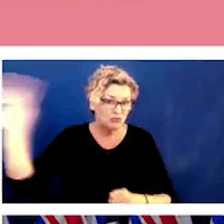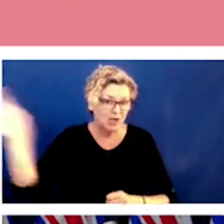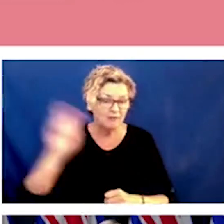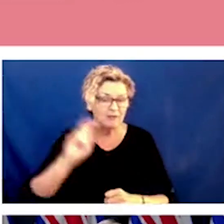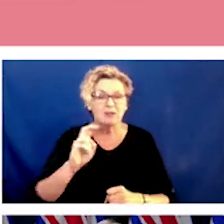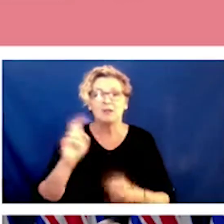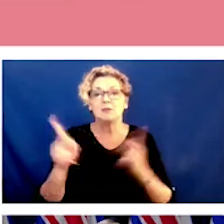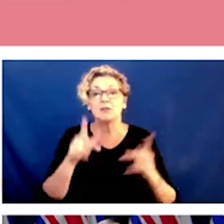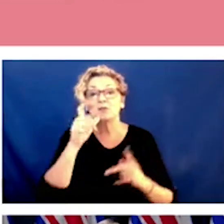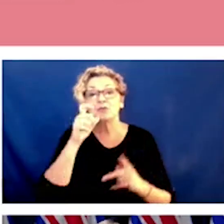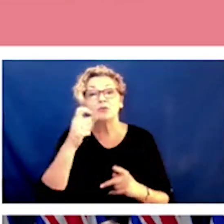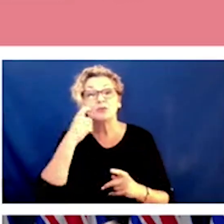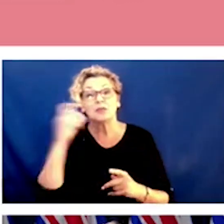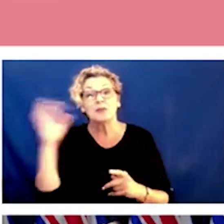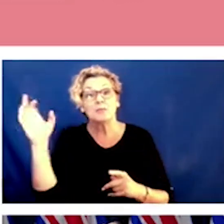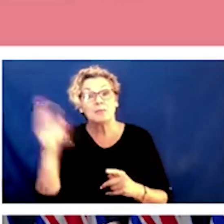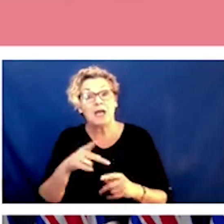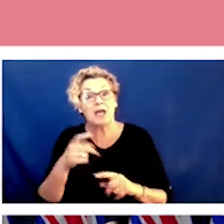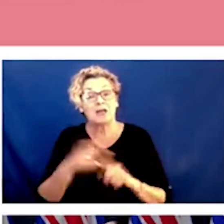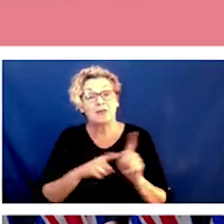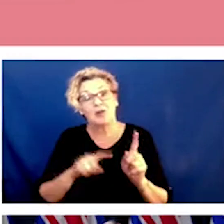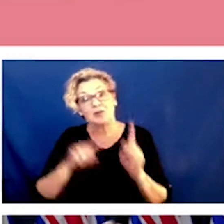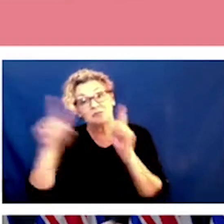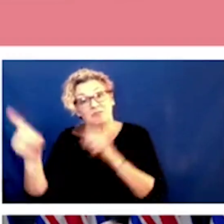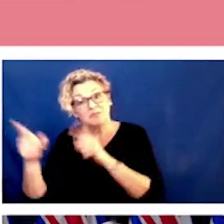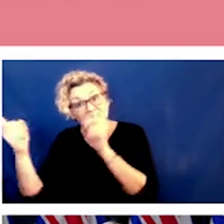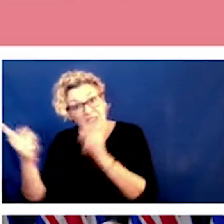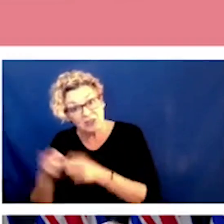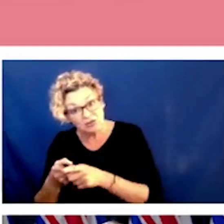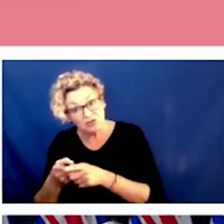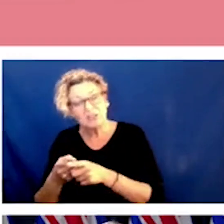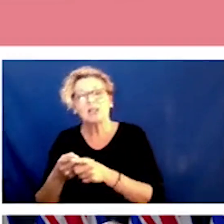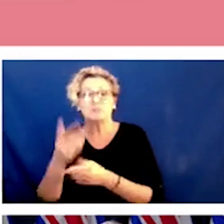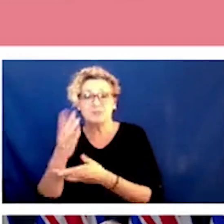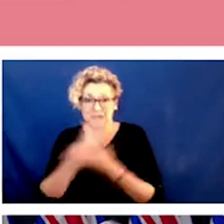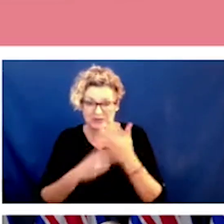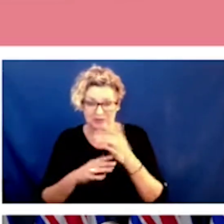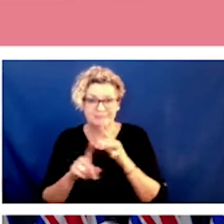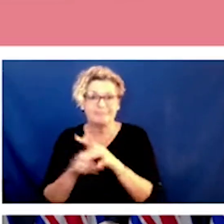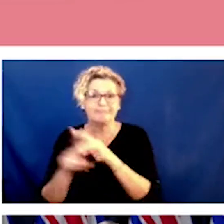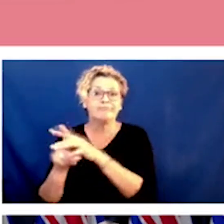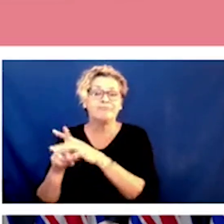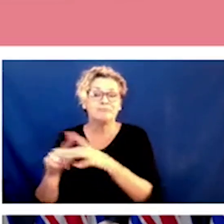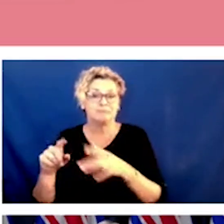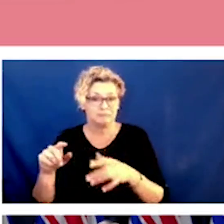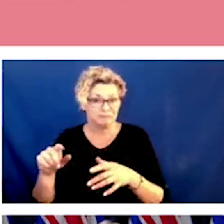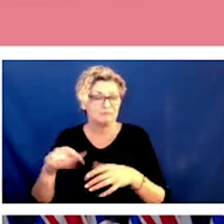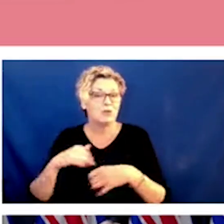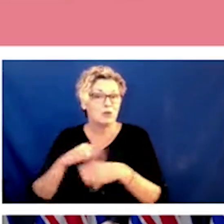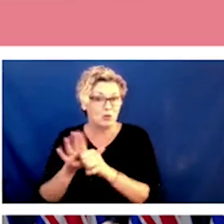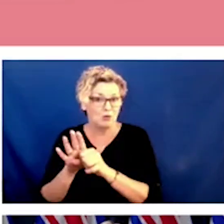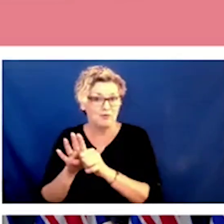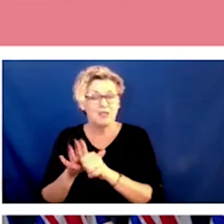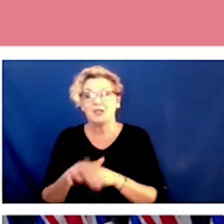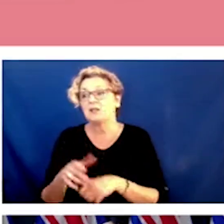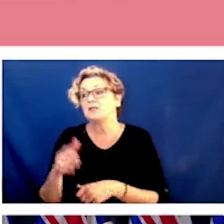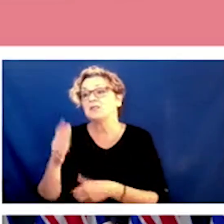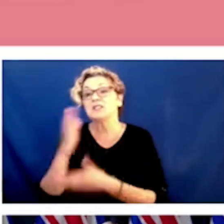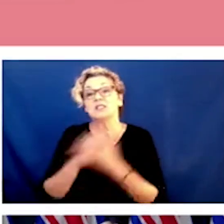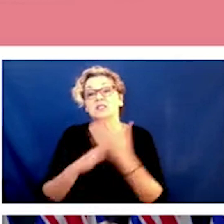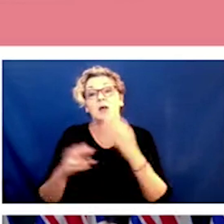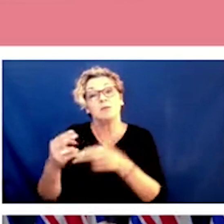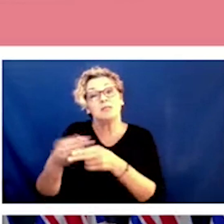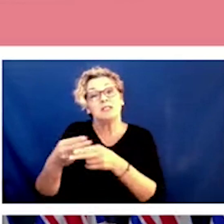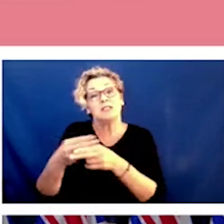when we do the contact tracing, we do the trace back to find out where they've been exposed. It is mostly people who have a known contact